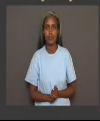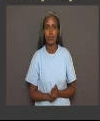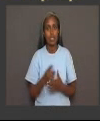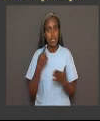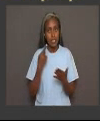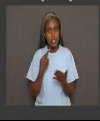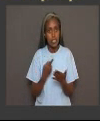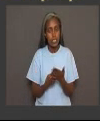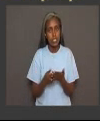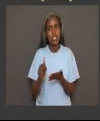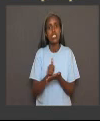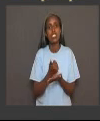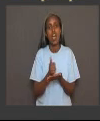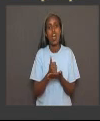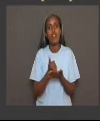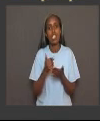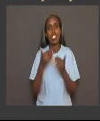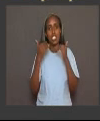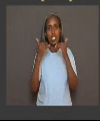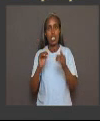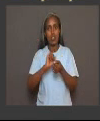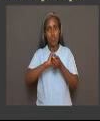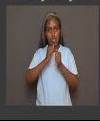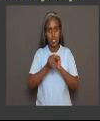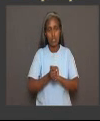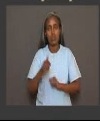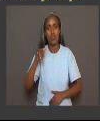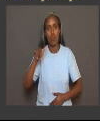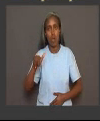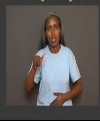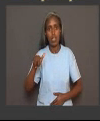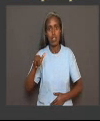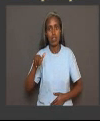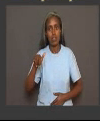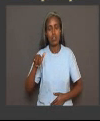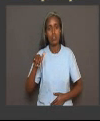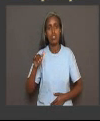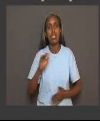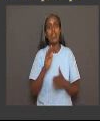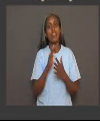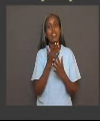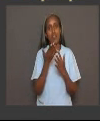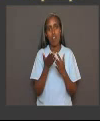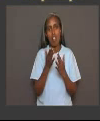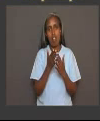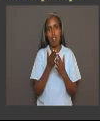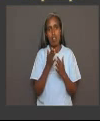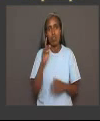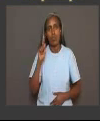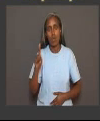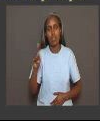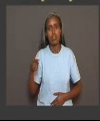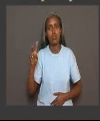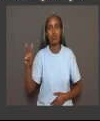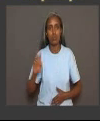This is the average rate of change of y on the interval 1,